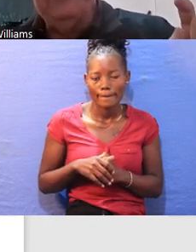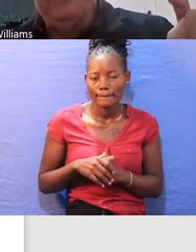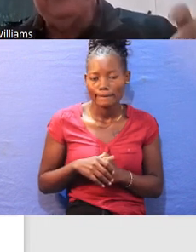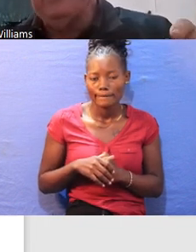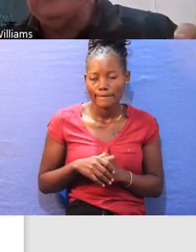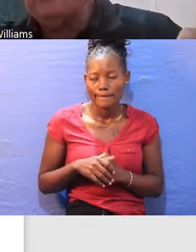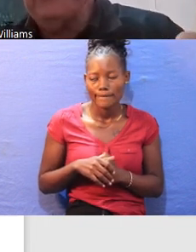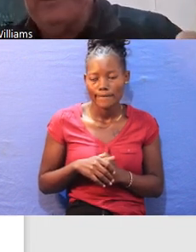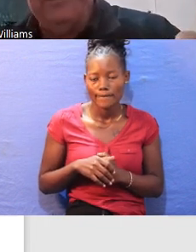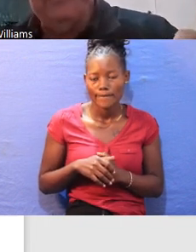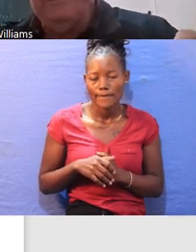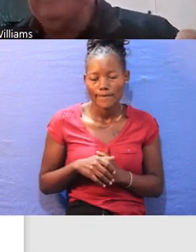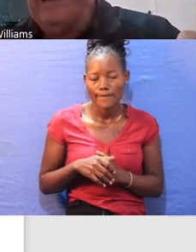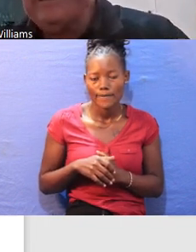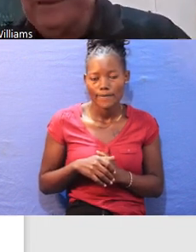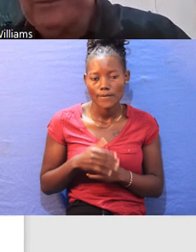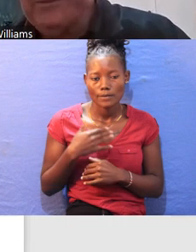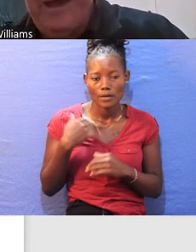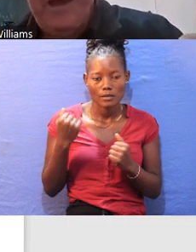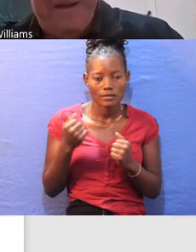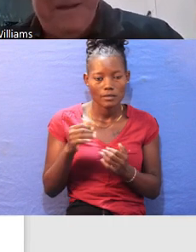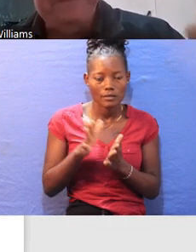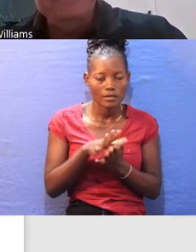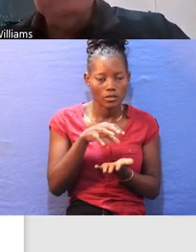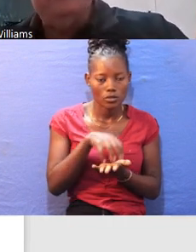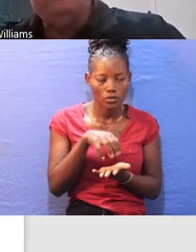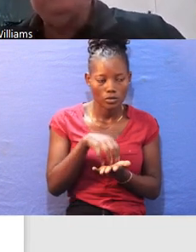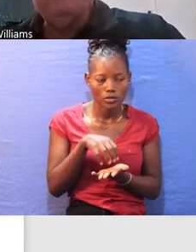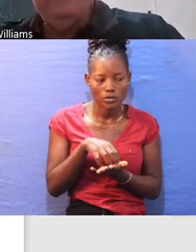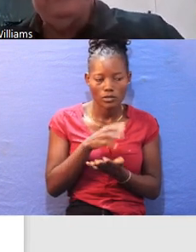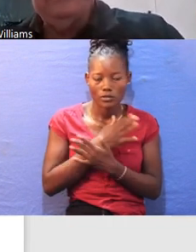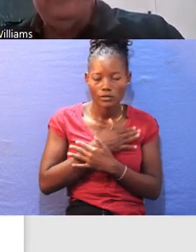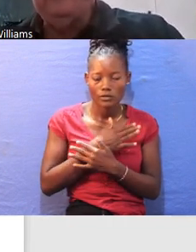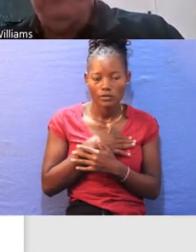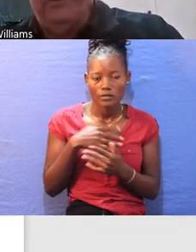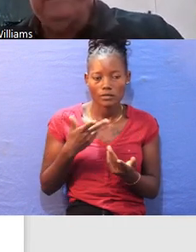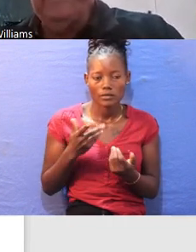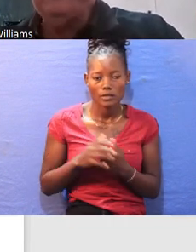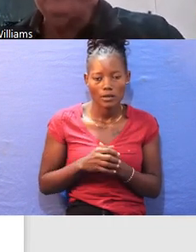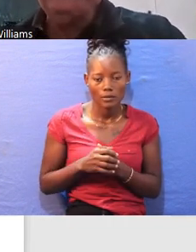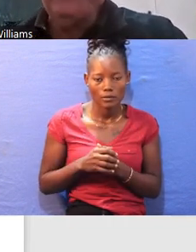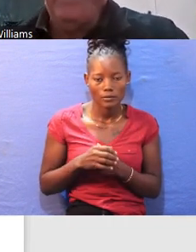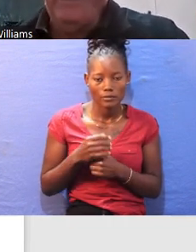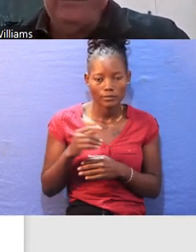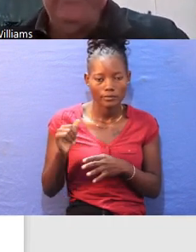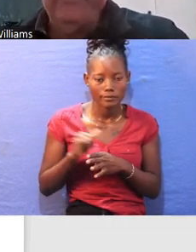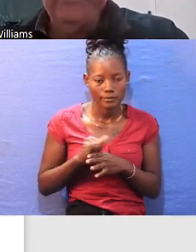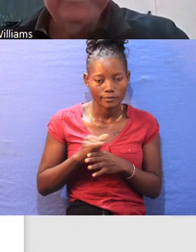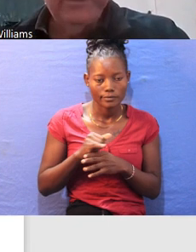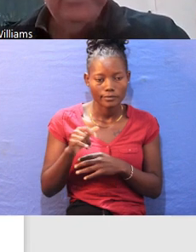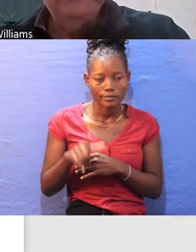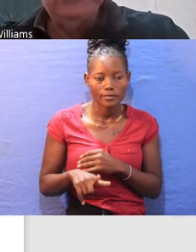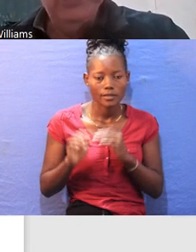my strength and conditioning friends may not like this, but strength training is less important as you reach the higher